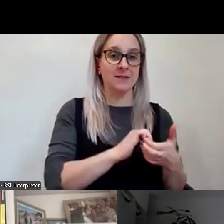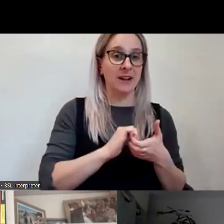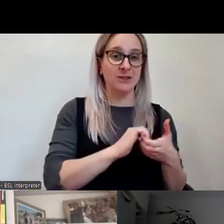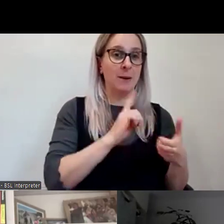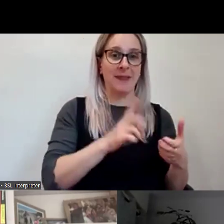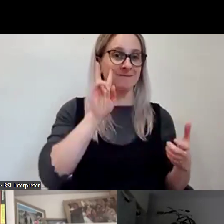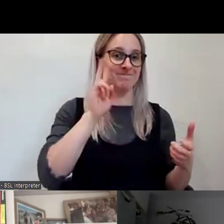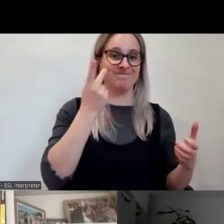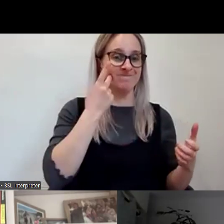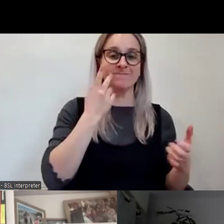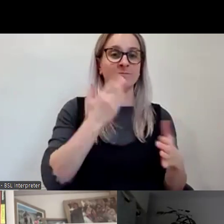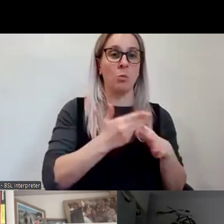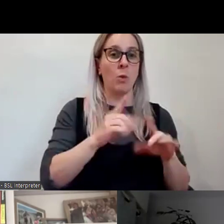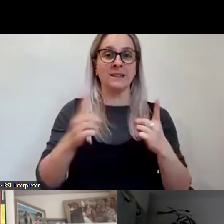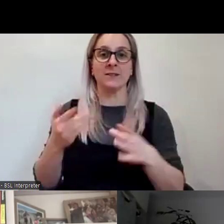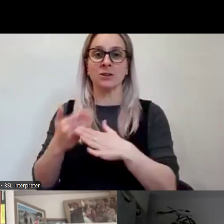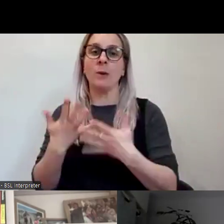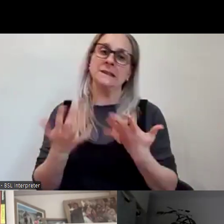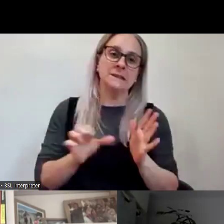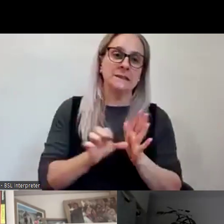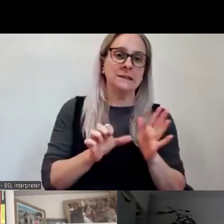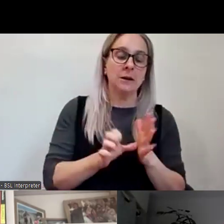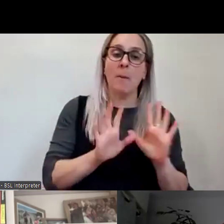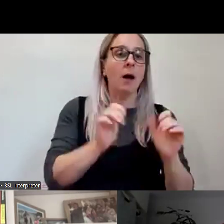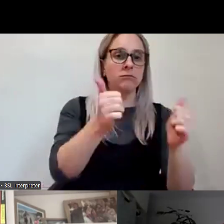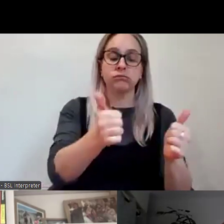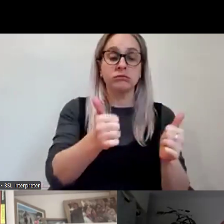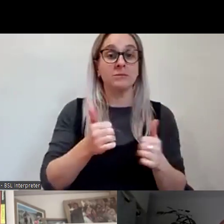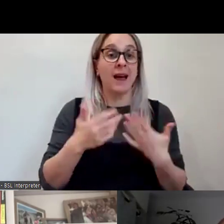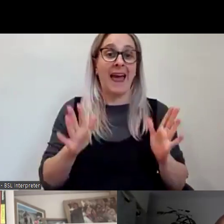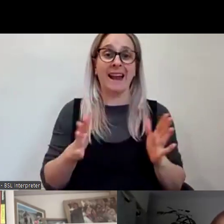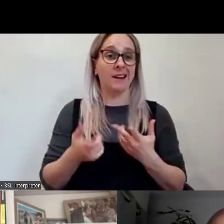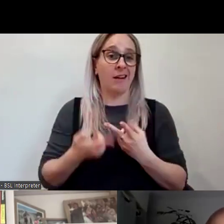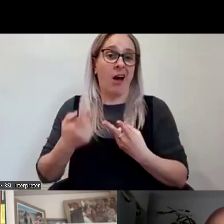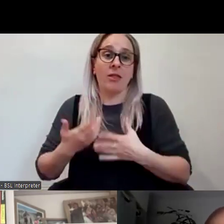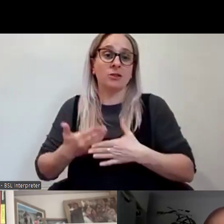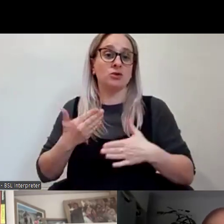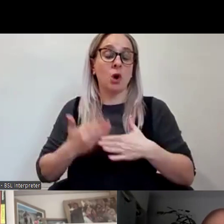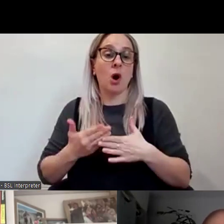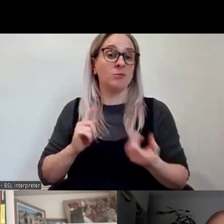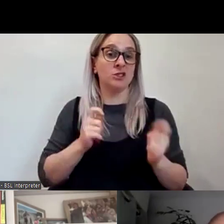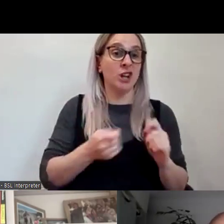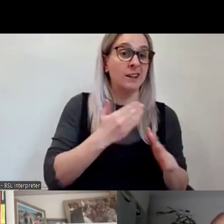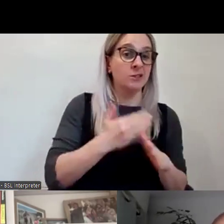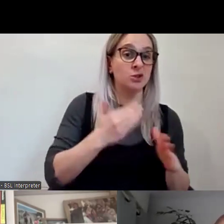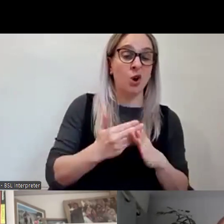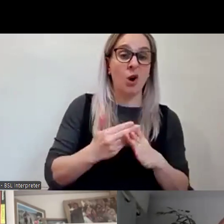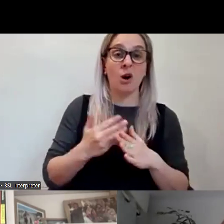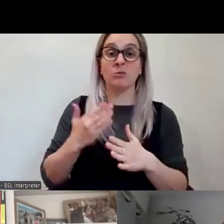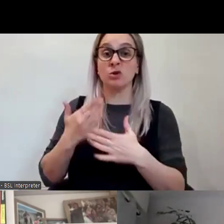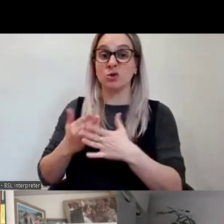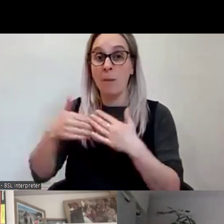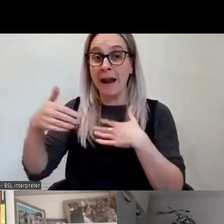be problematic. But employment statuses, things like that, that's not problematic. Also, question